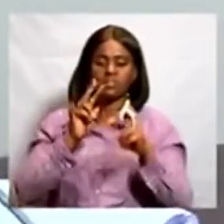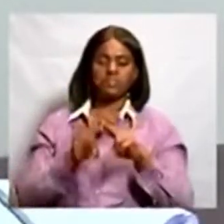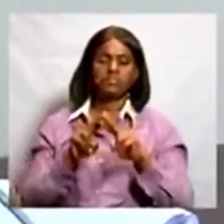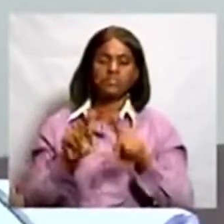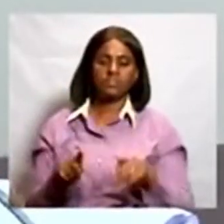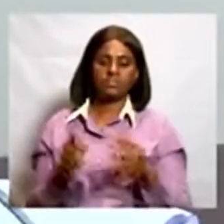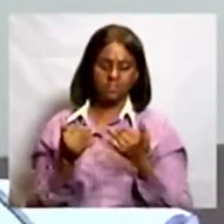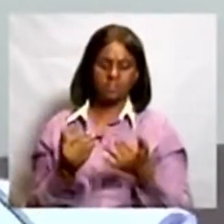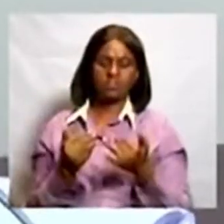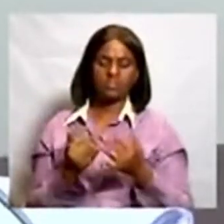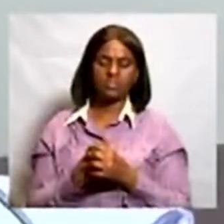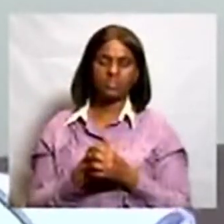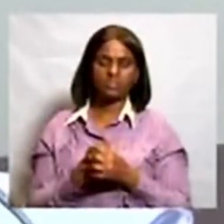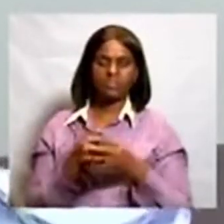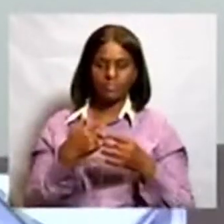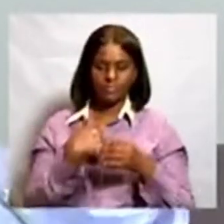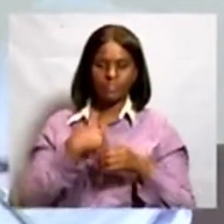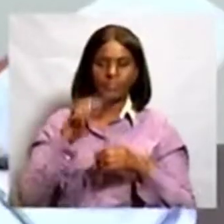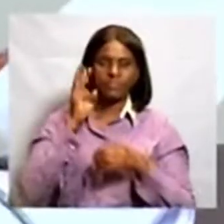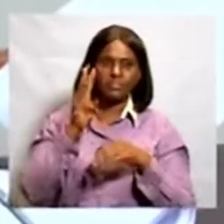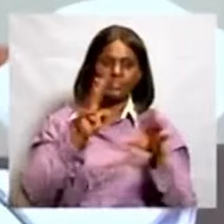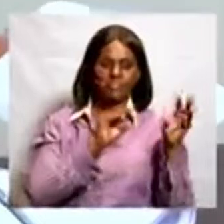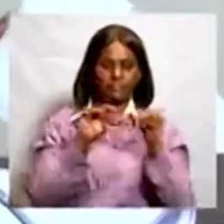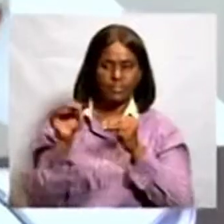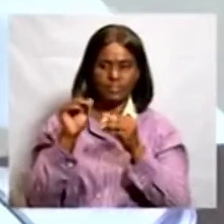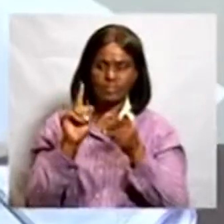Chair, I will move to